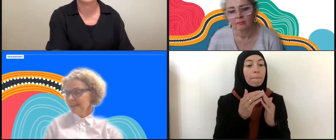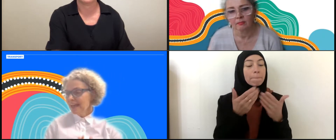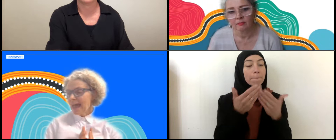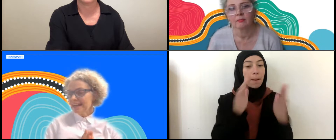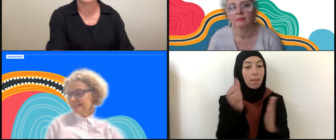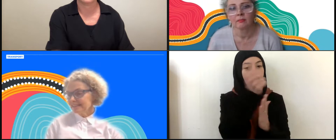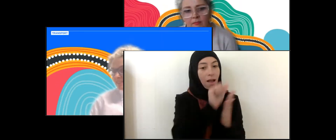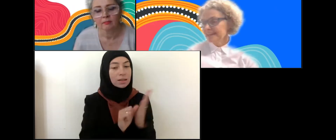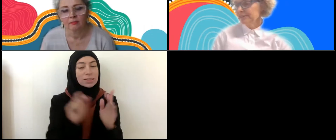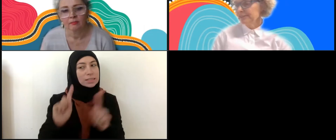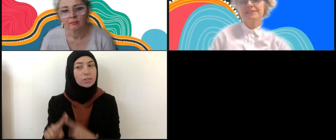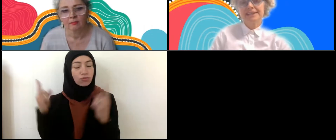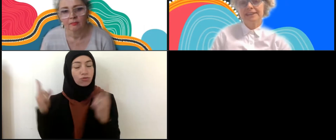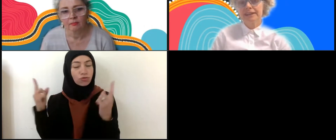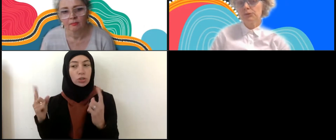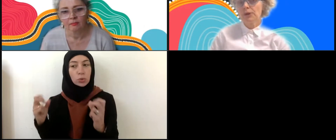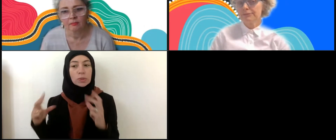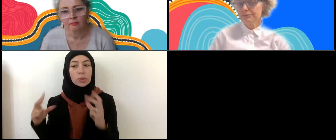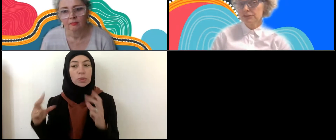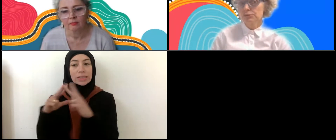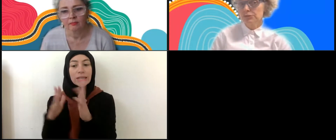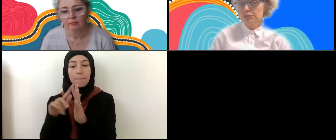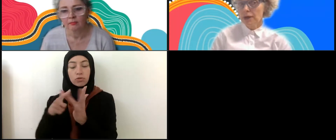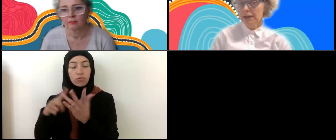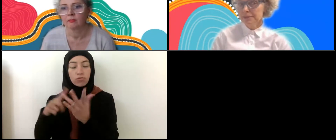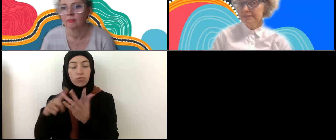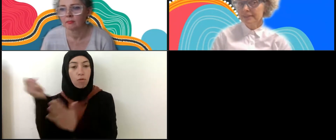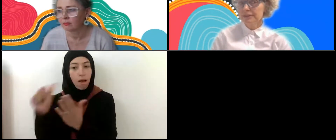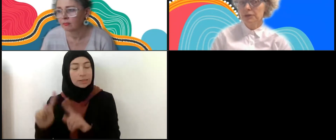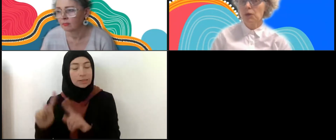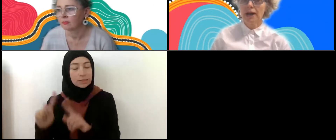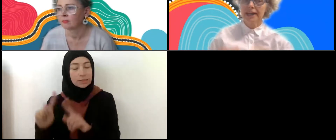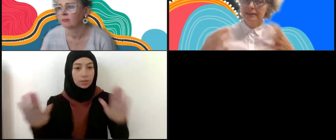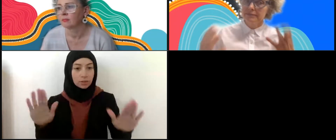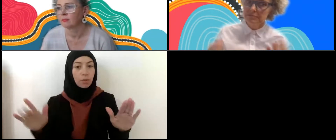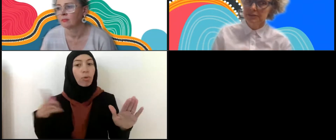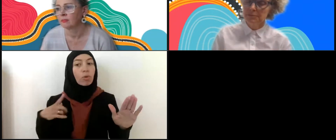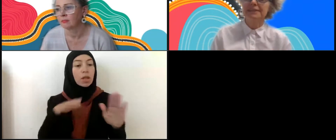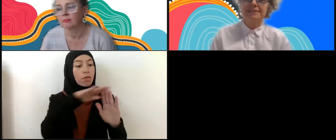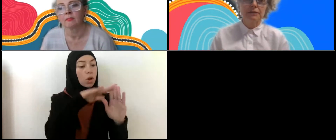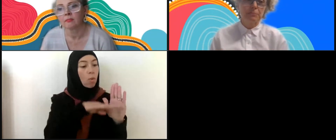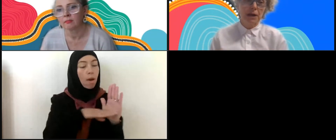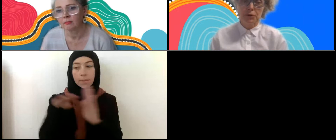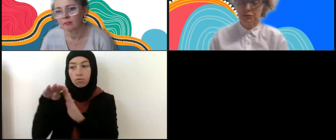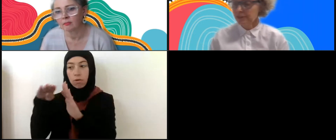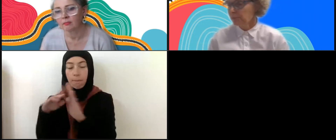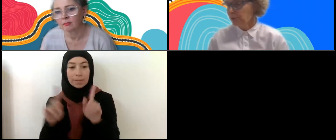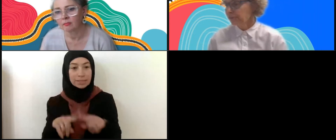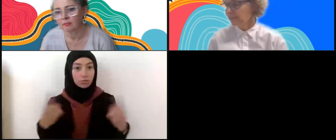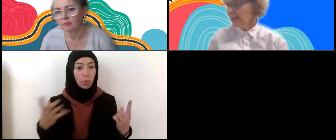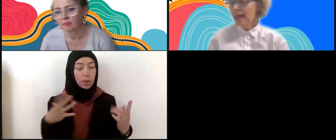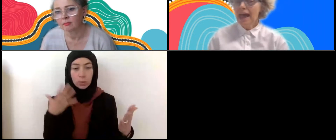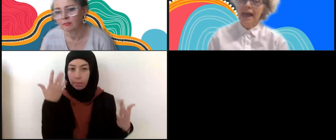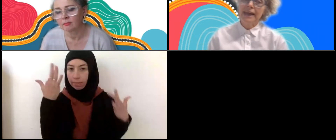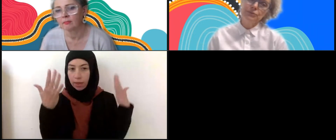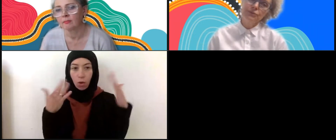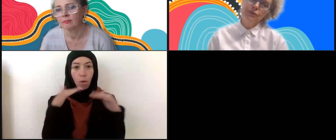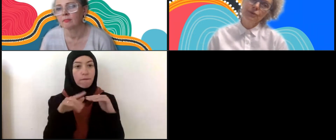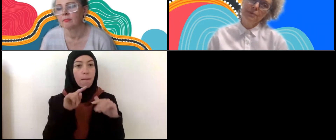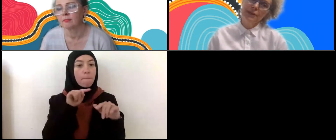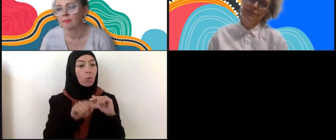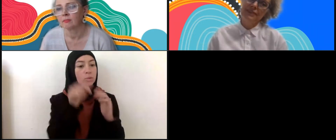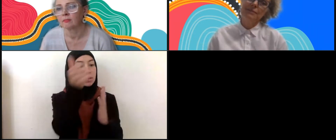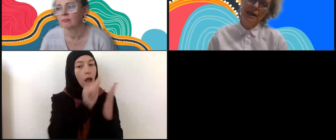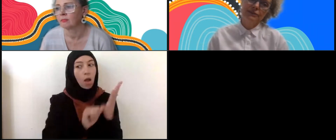project and the extent of the technical and functional requirements that are required to be considered by most artworks. And